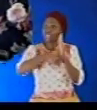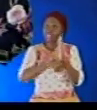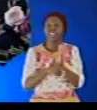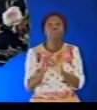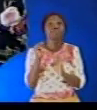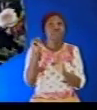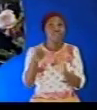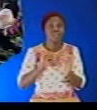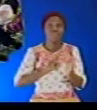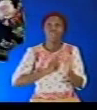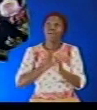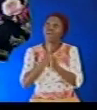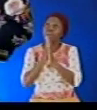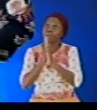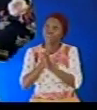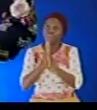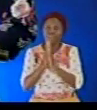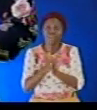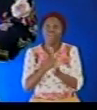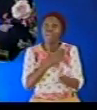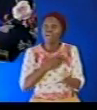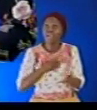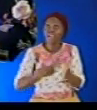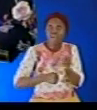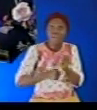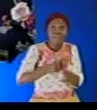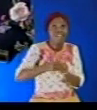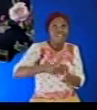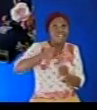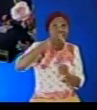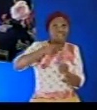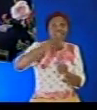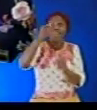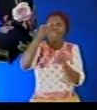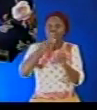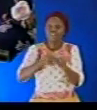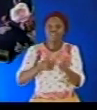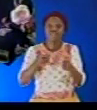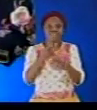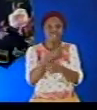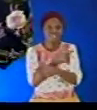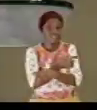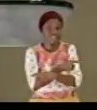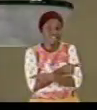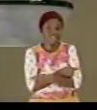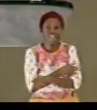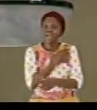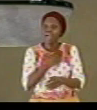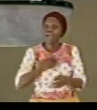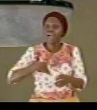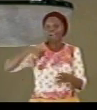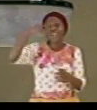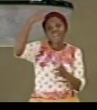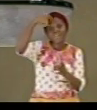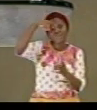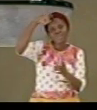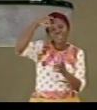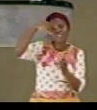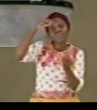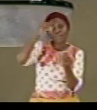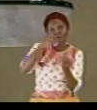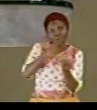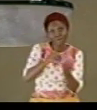pray and higher every day and wiser,